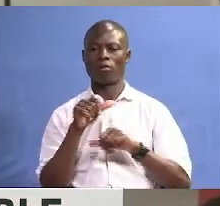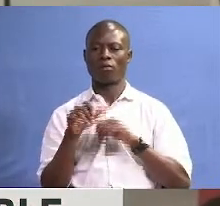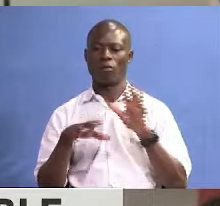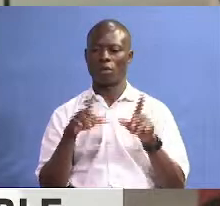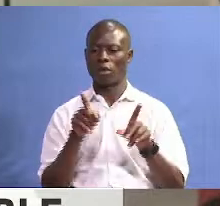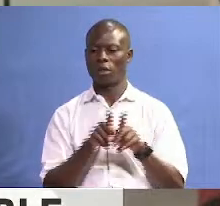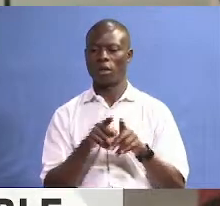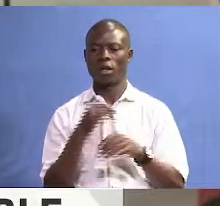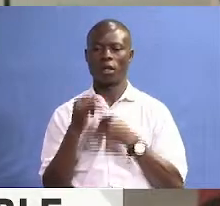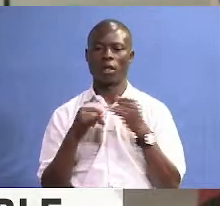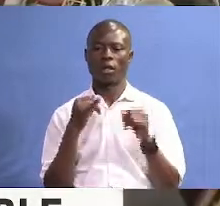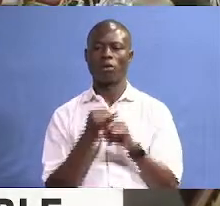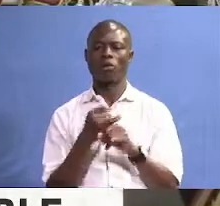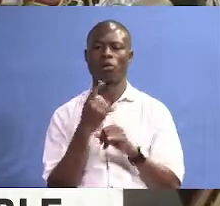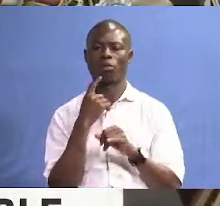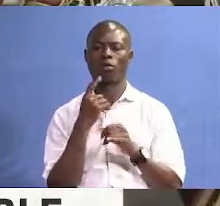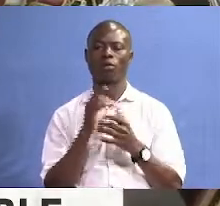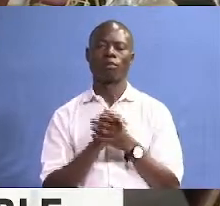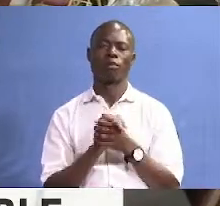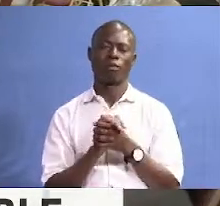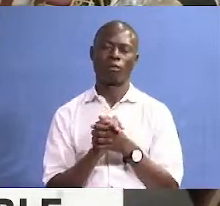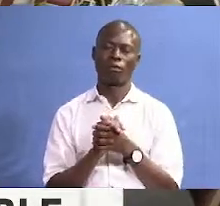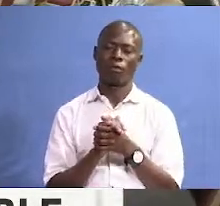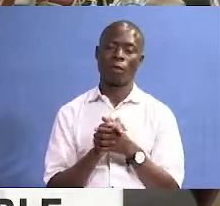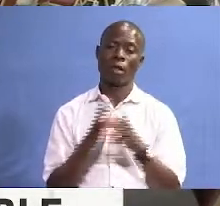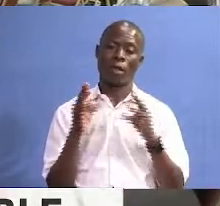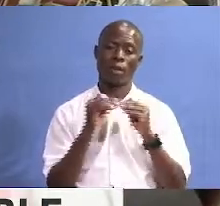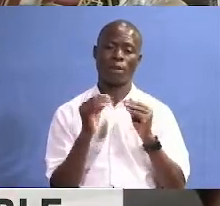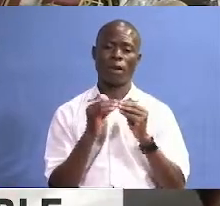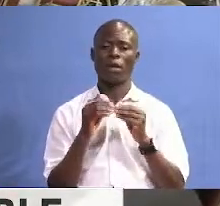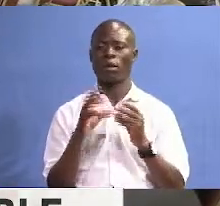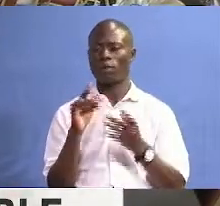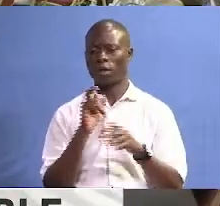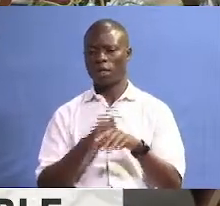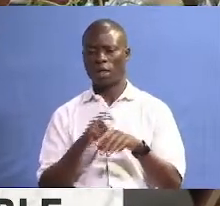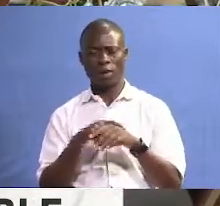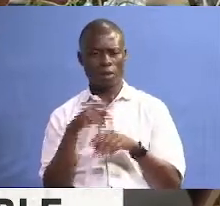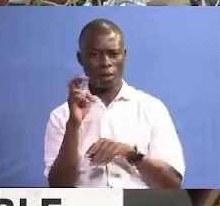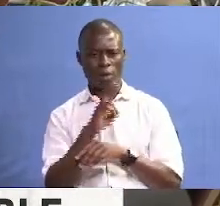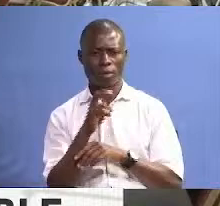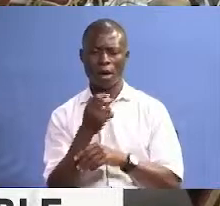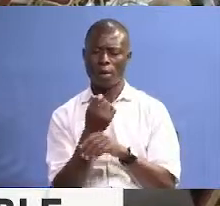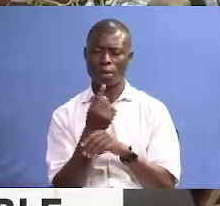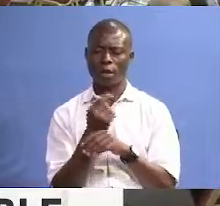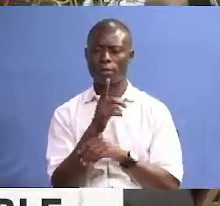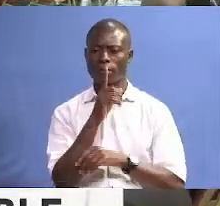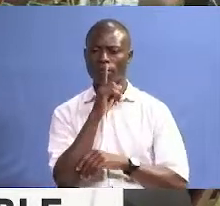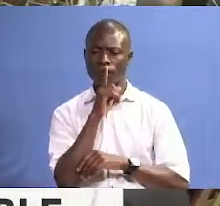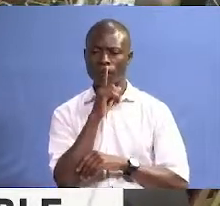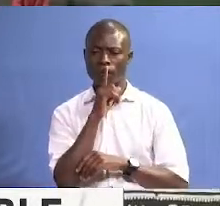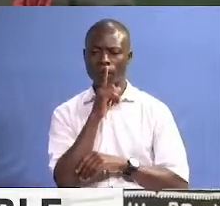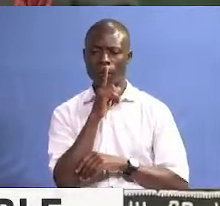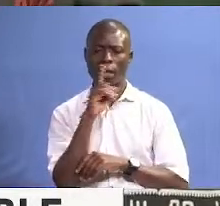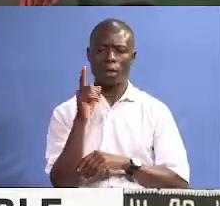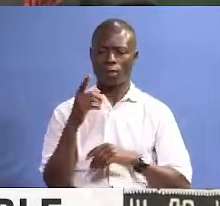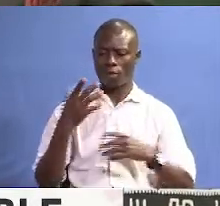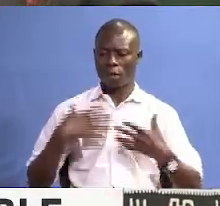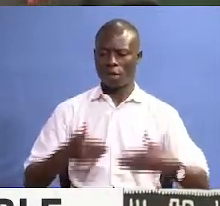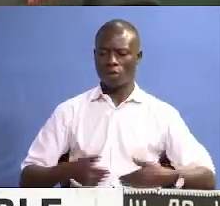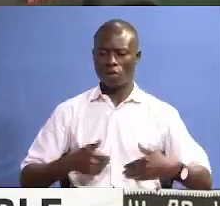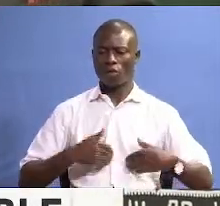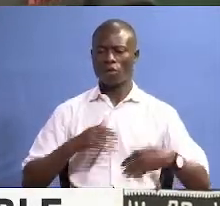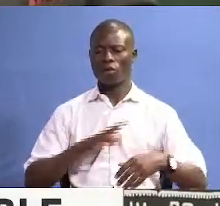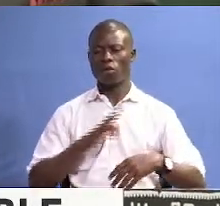and external shocks. The meeting also took time to observe a minute of silence in honor of the youth who lost their lives